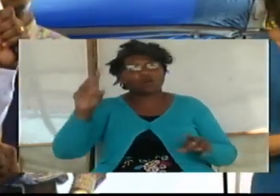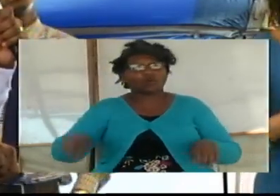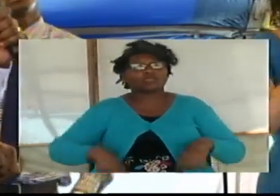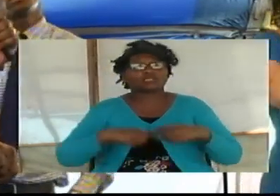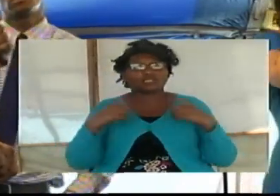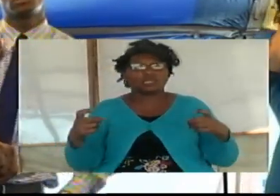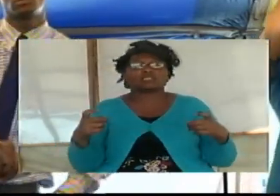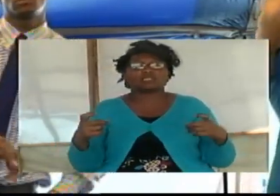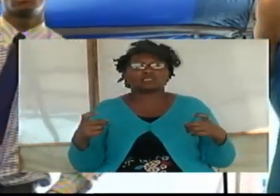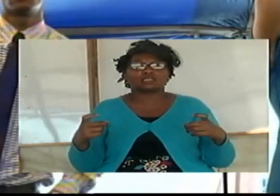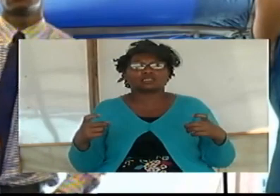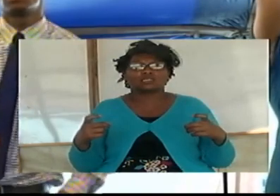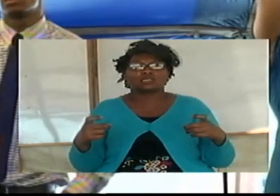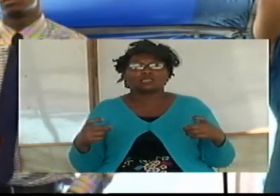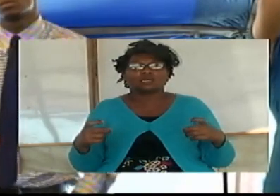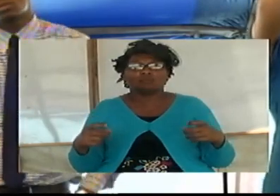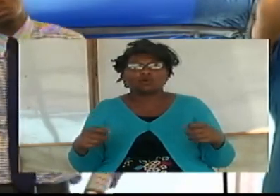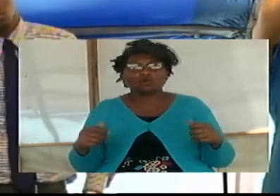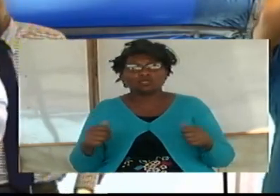he has borne our sorrows,